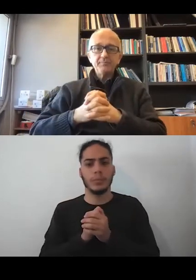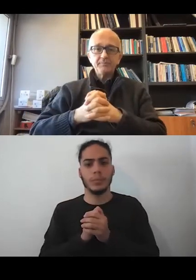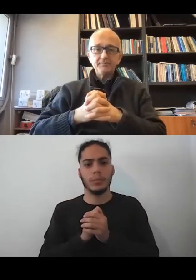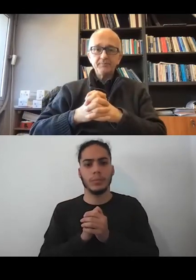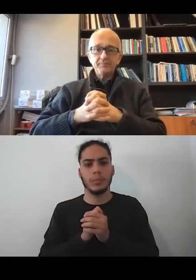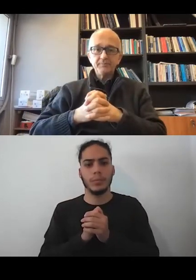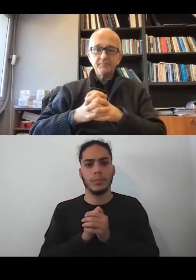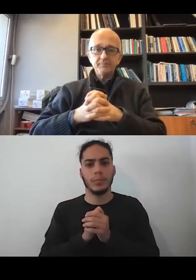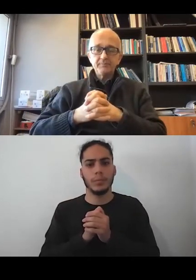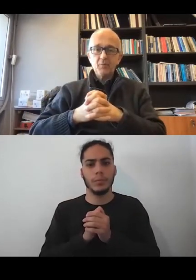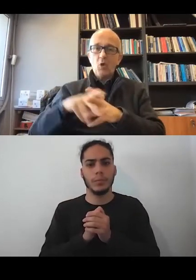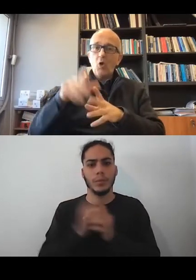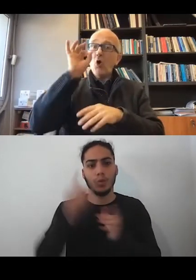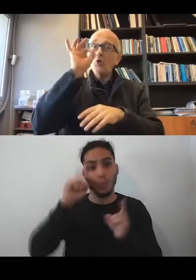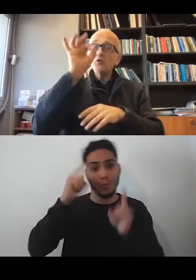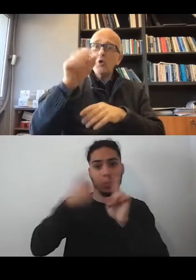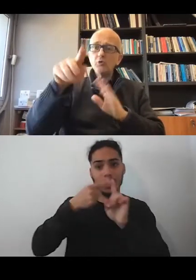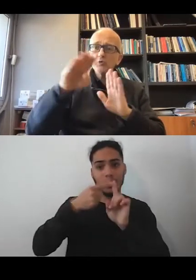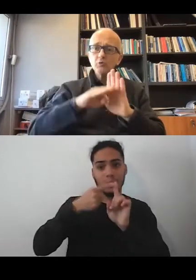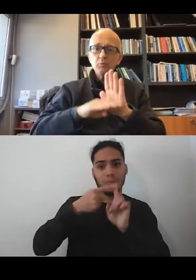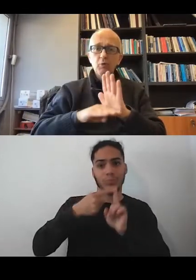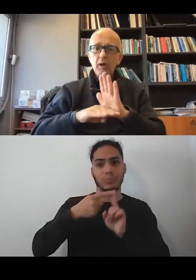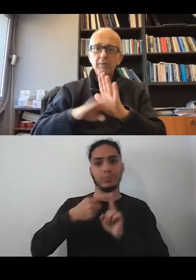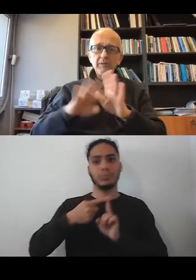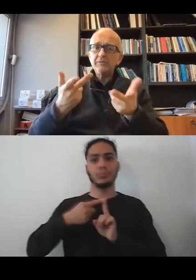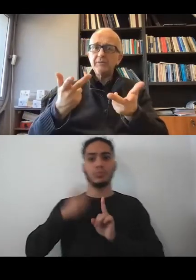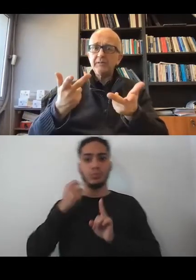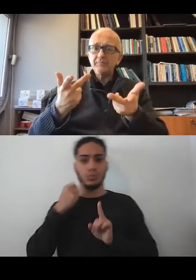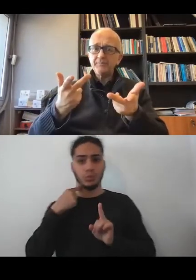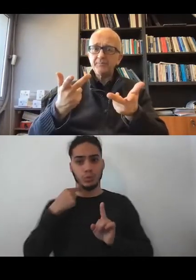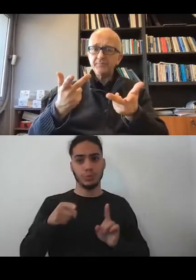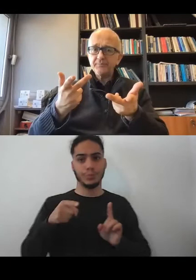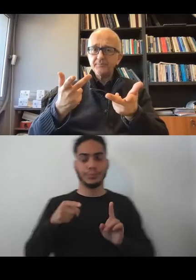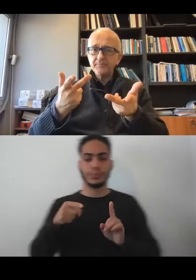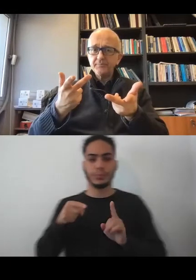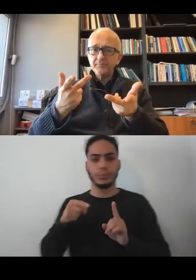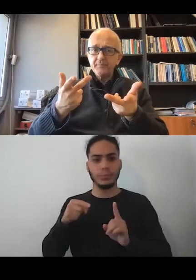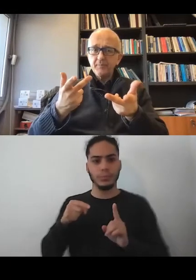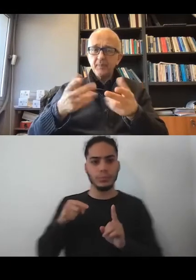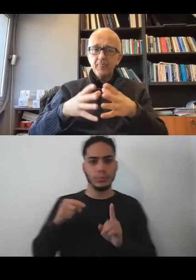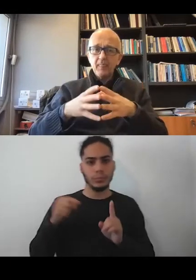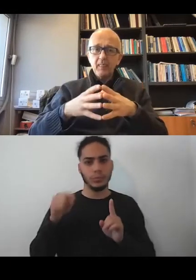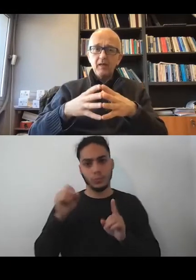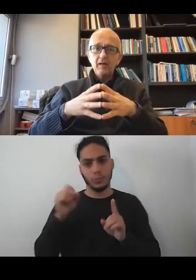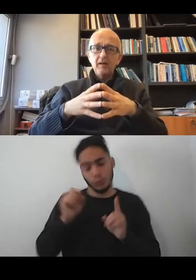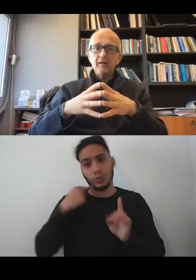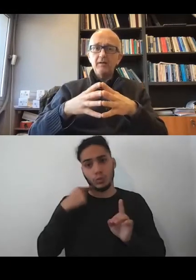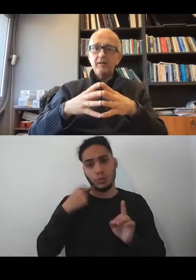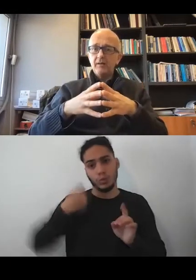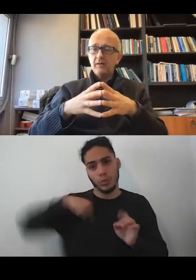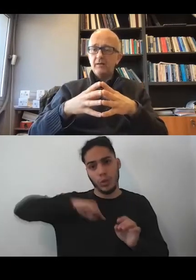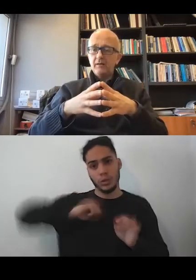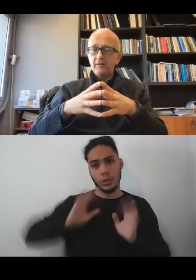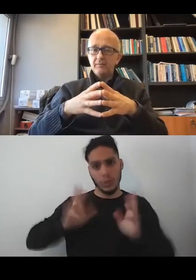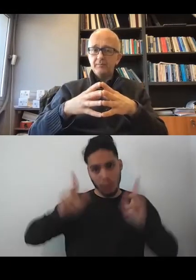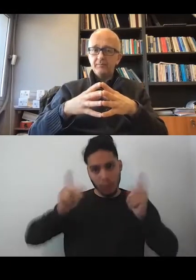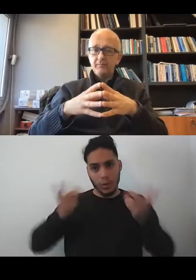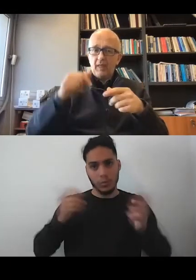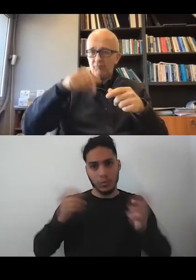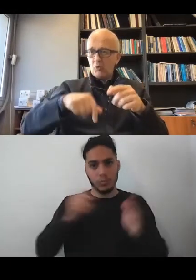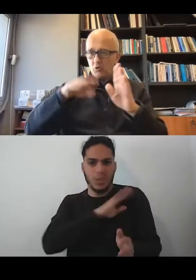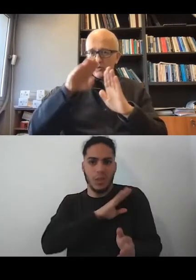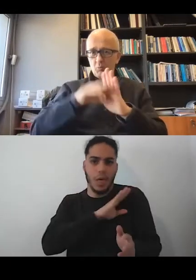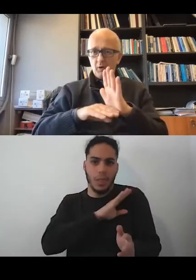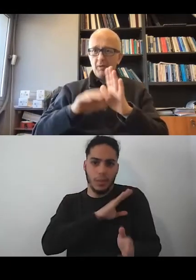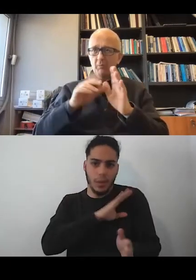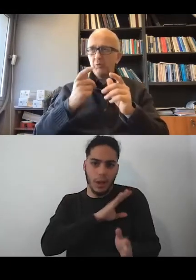The aim of the course is of the courseware that we will develop as a prototype